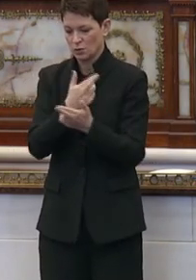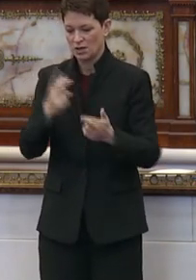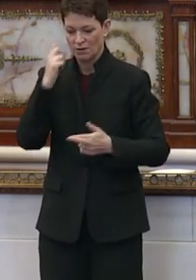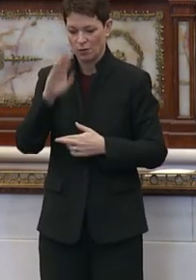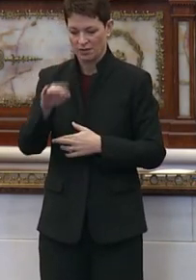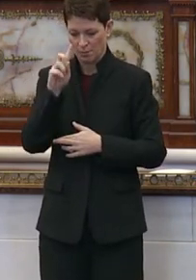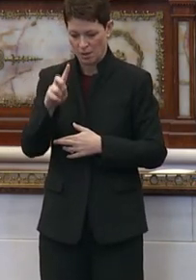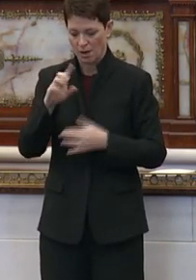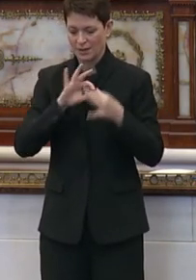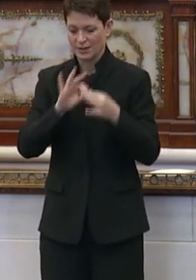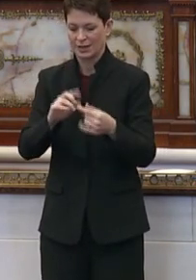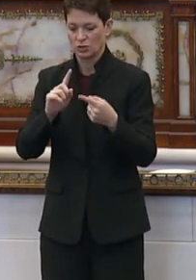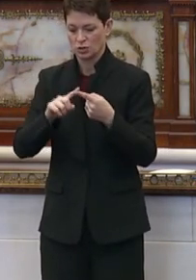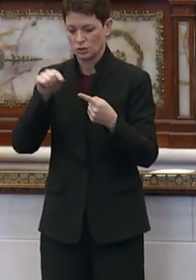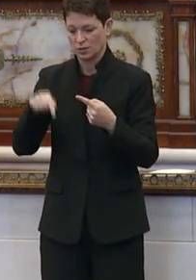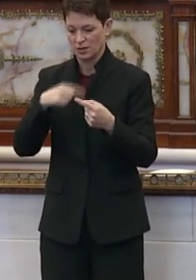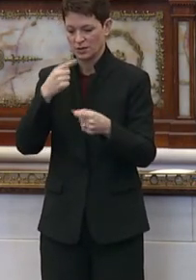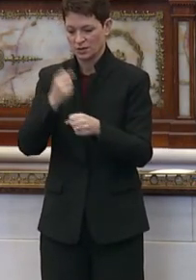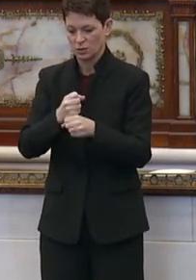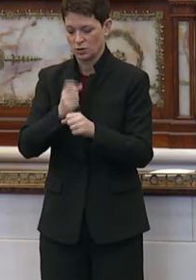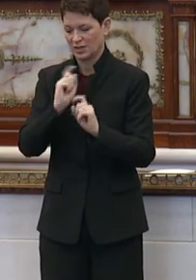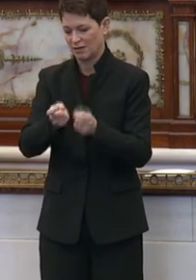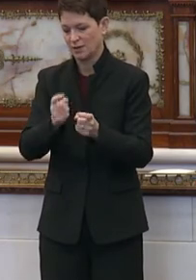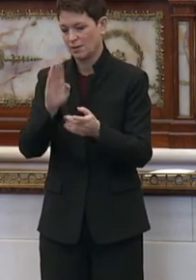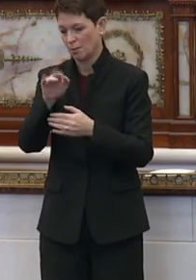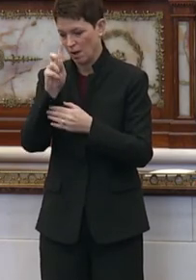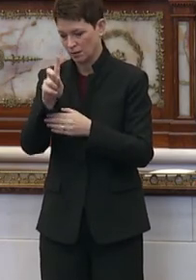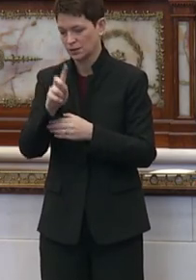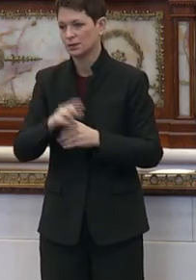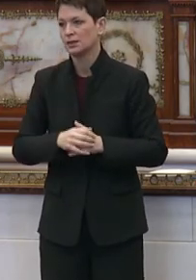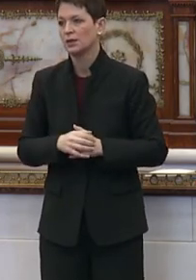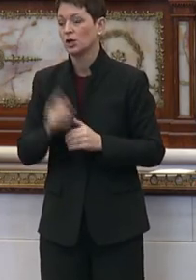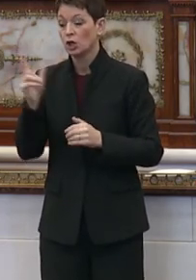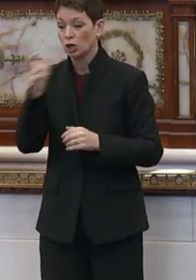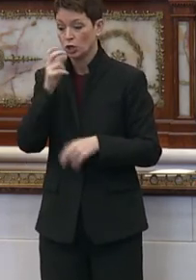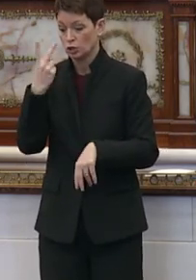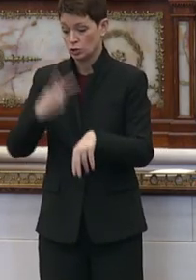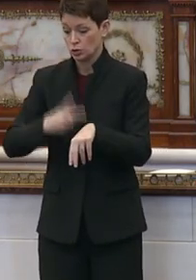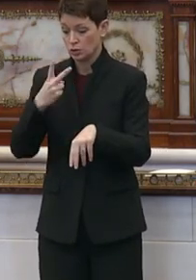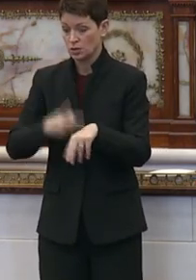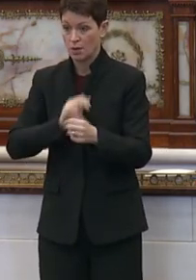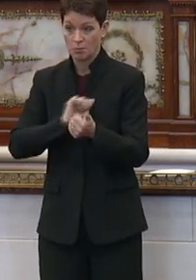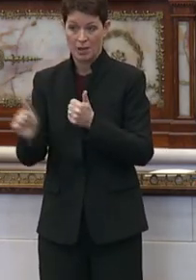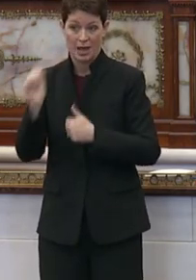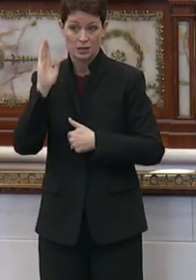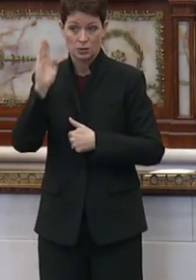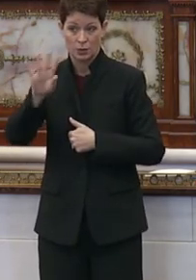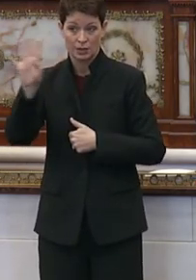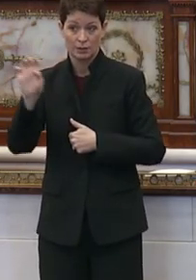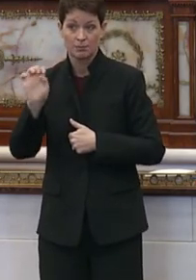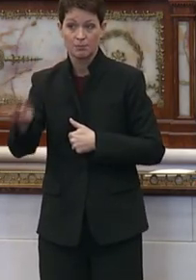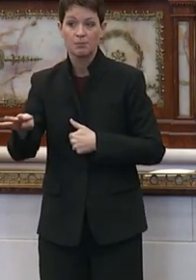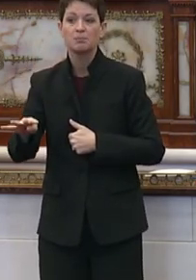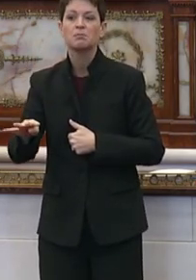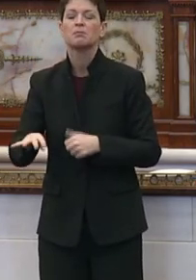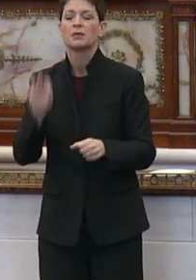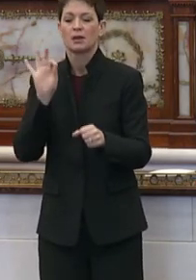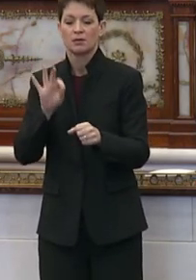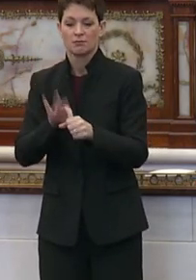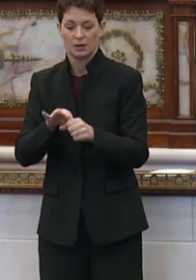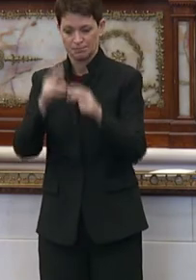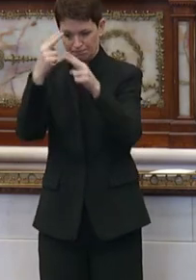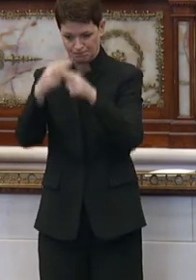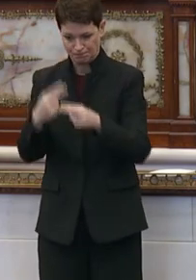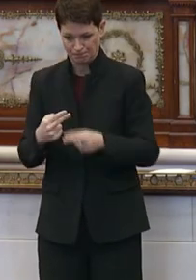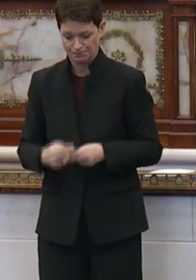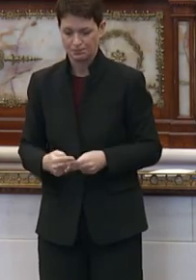bonds in connection with issuance of the bonds. This bill hadn't been read on two different days. The question now, shall the bill pass finally?